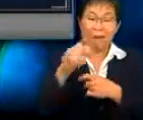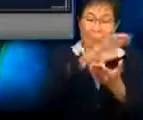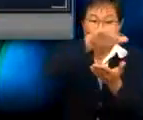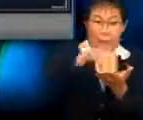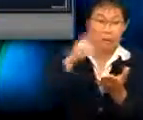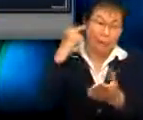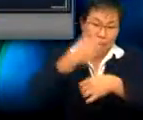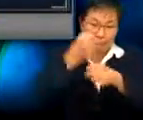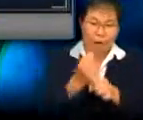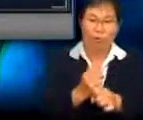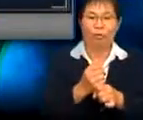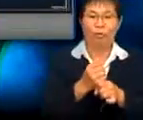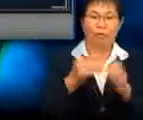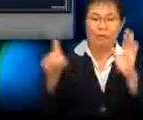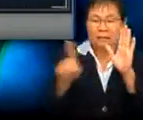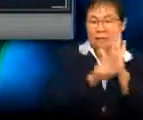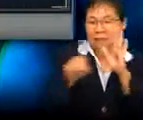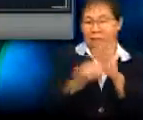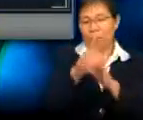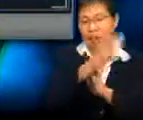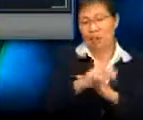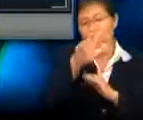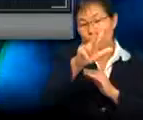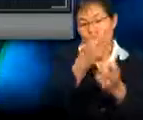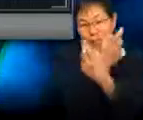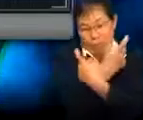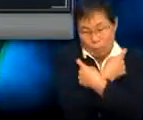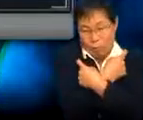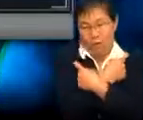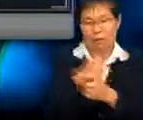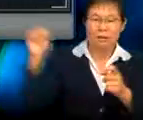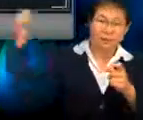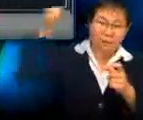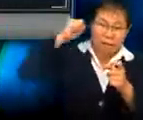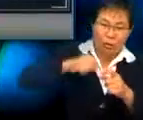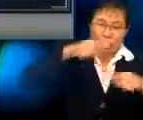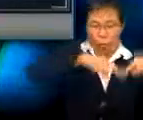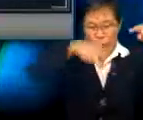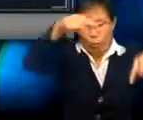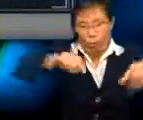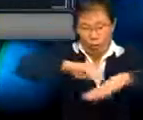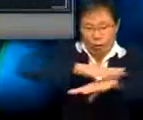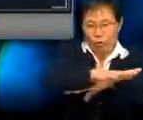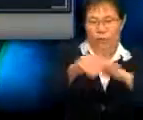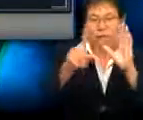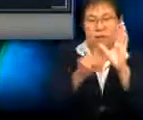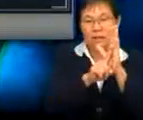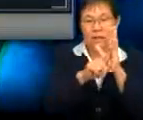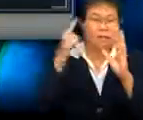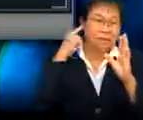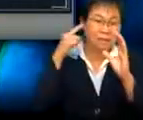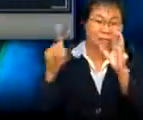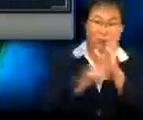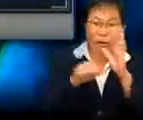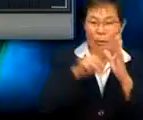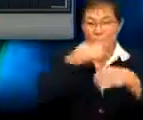The middle ear is made up of the eardrum and 3 ossicles. Sound waves cause the eardrum and also the